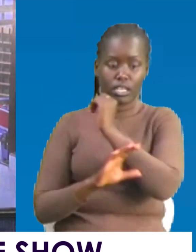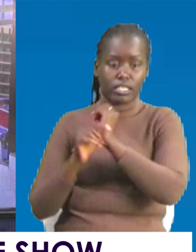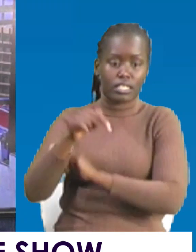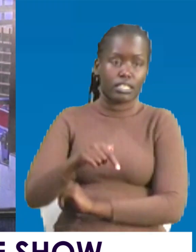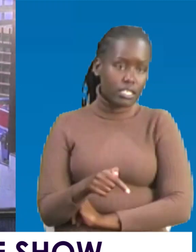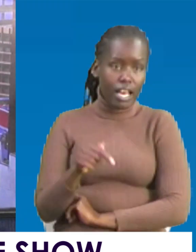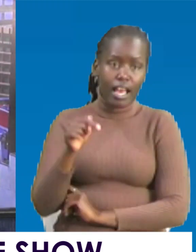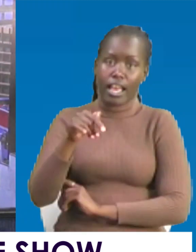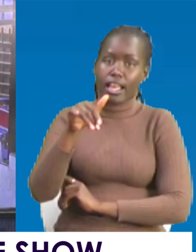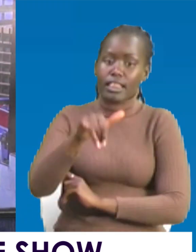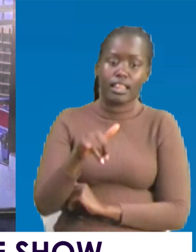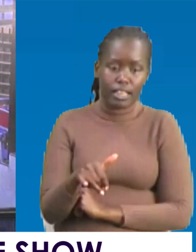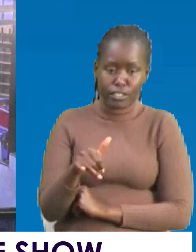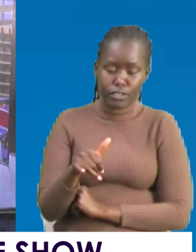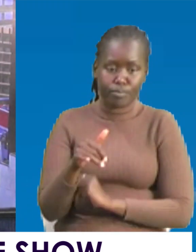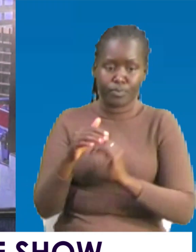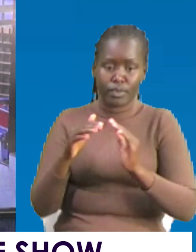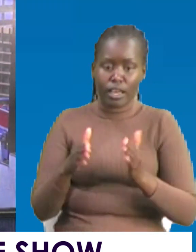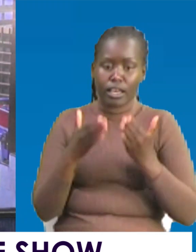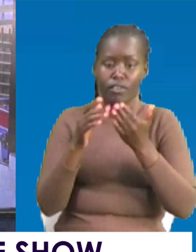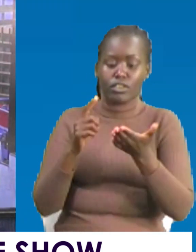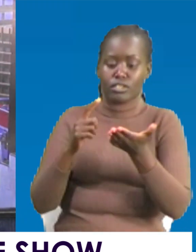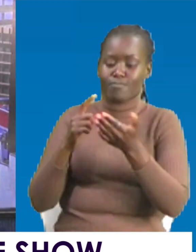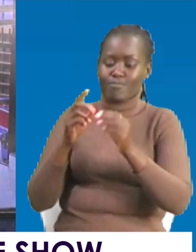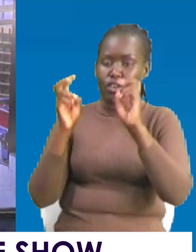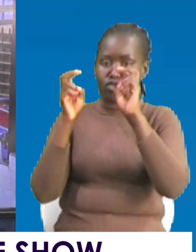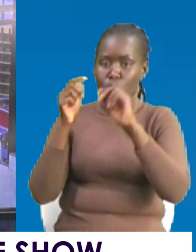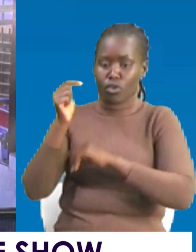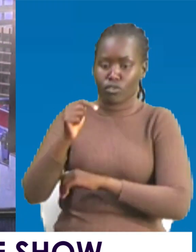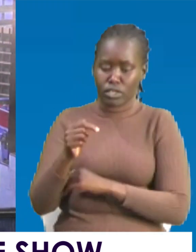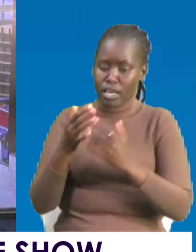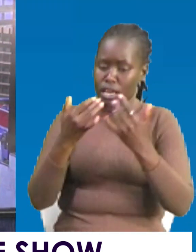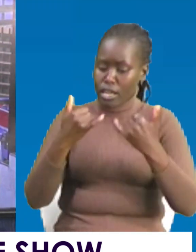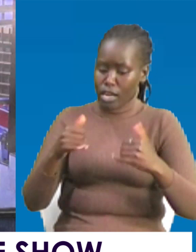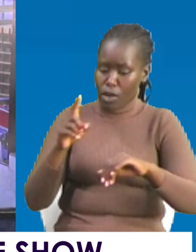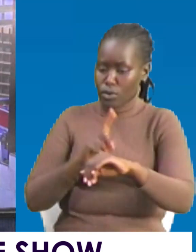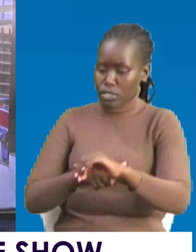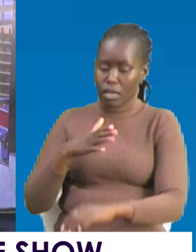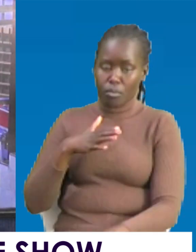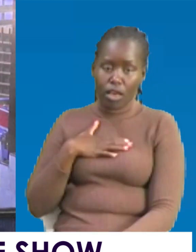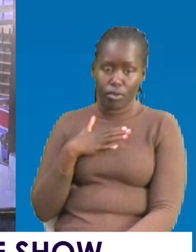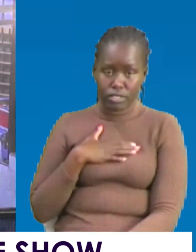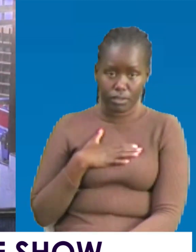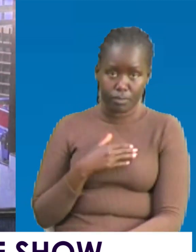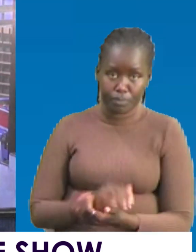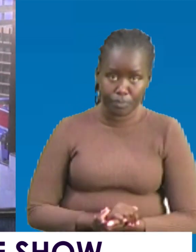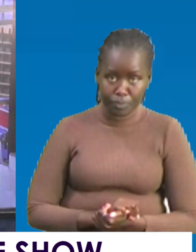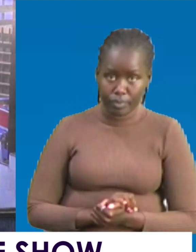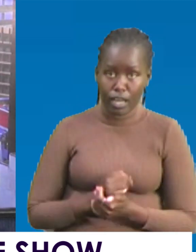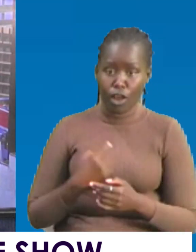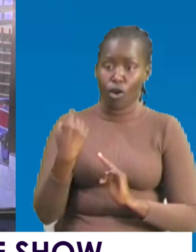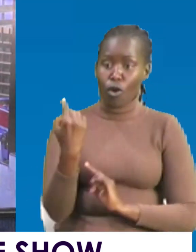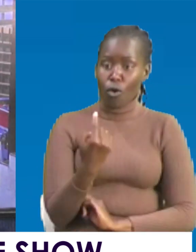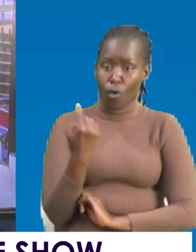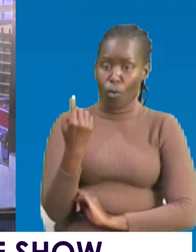that triggered our topic today. It is our time. It is our time. It is only